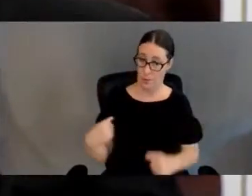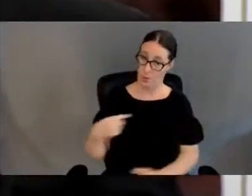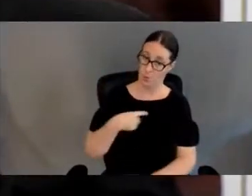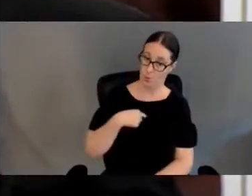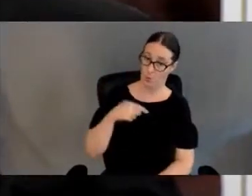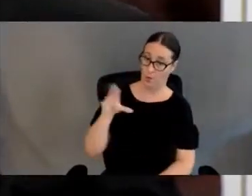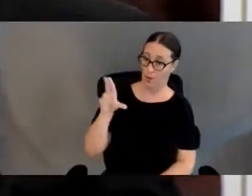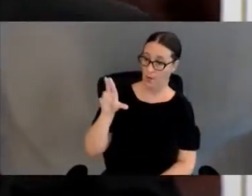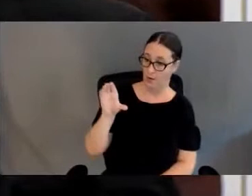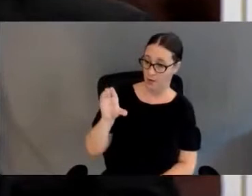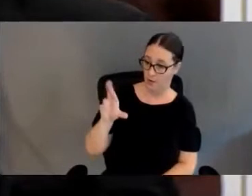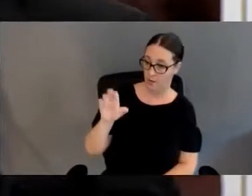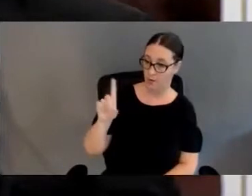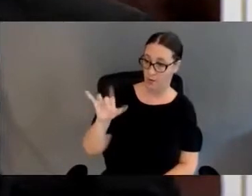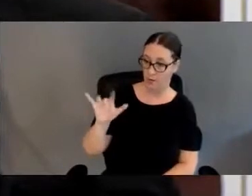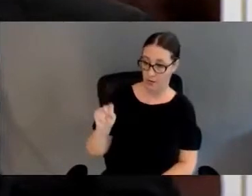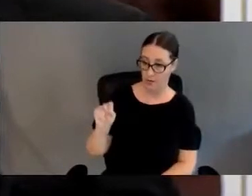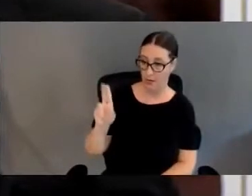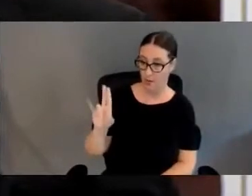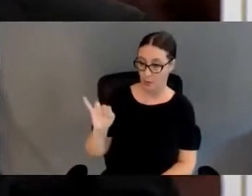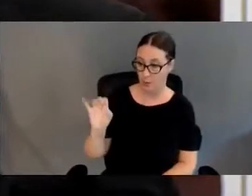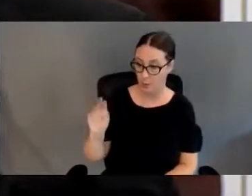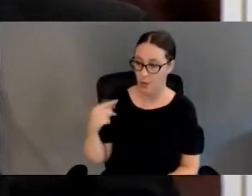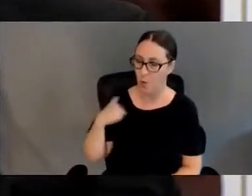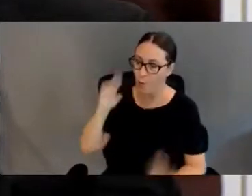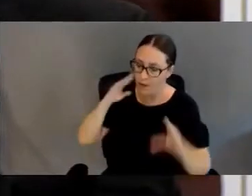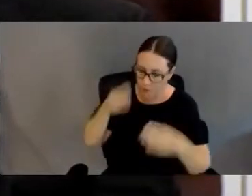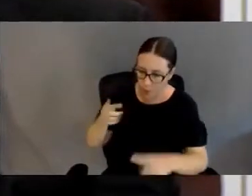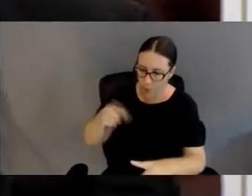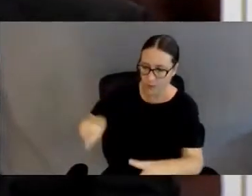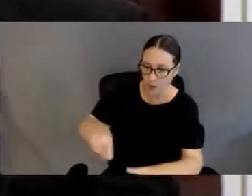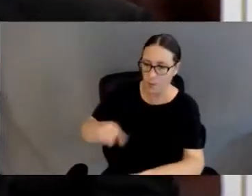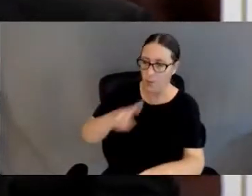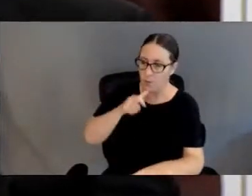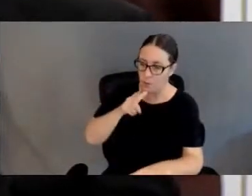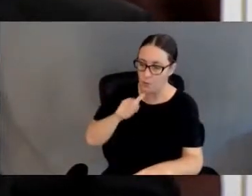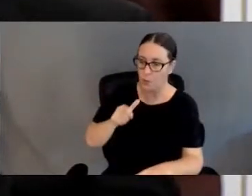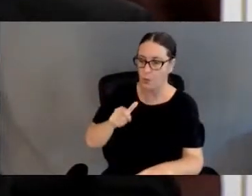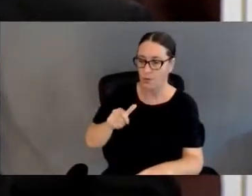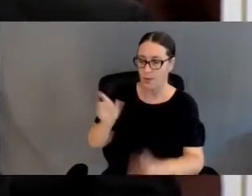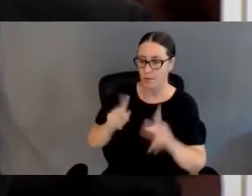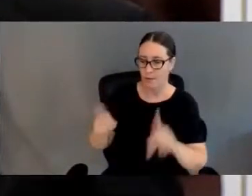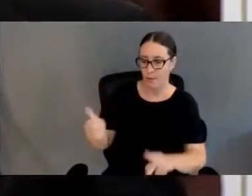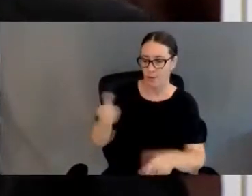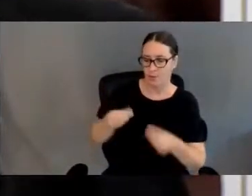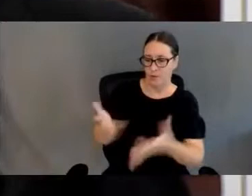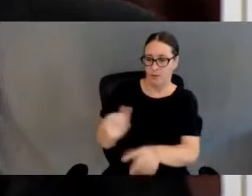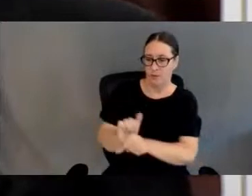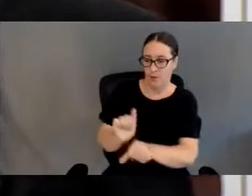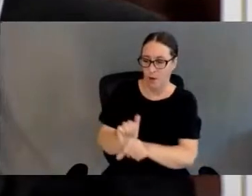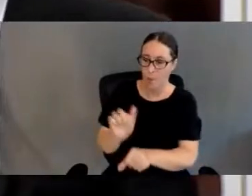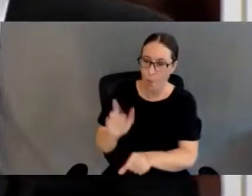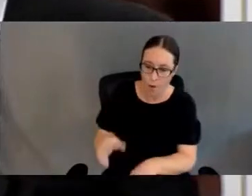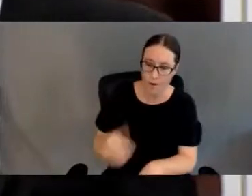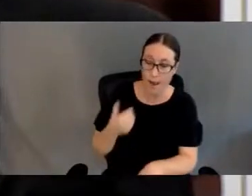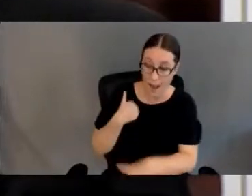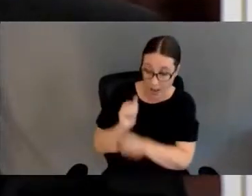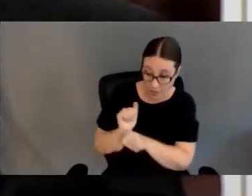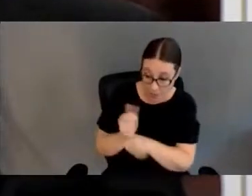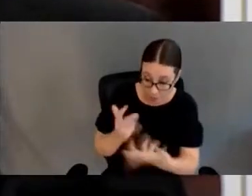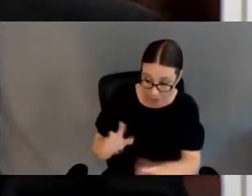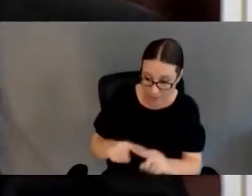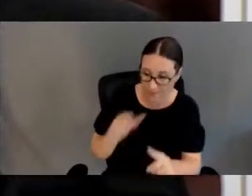first two groups, in the people that nobody employ, in the people that you are employed but not enough. What do we need from there? We need